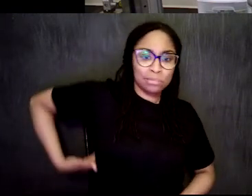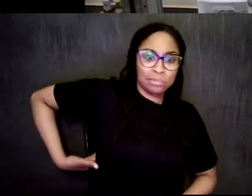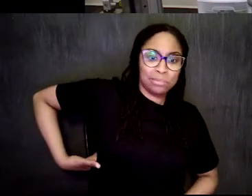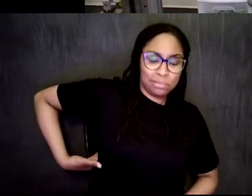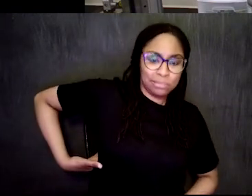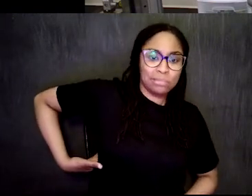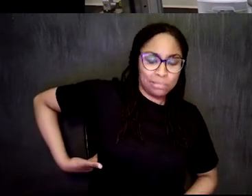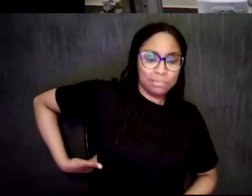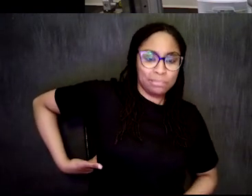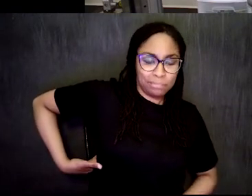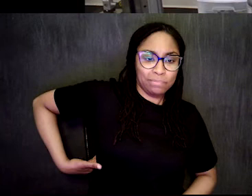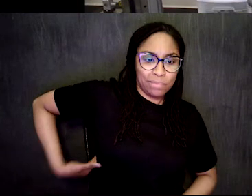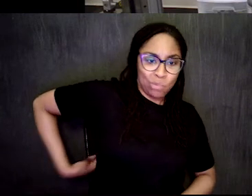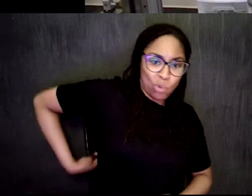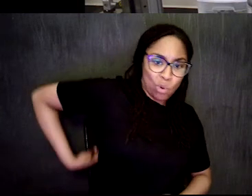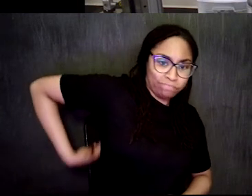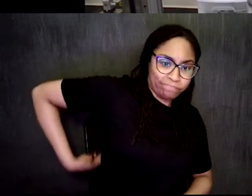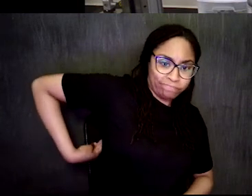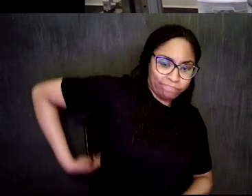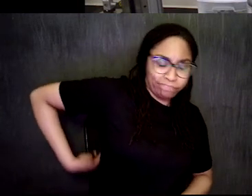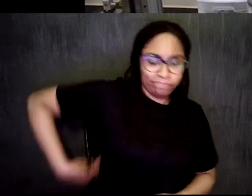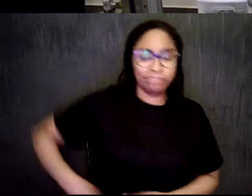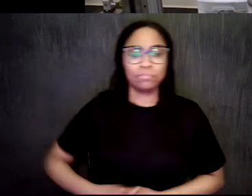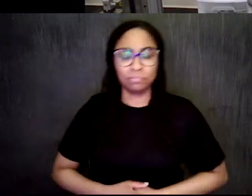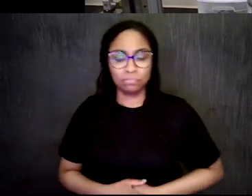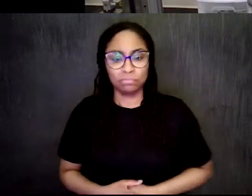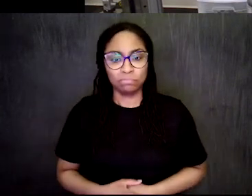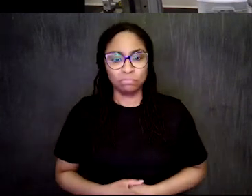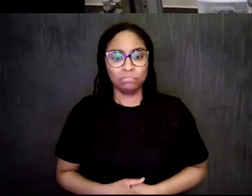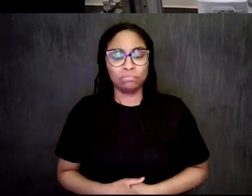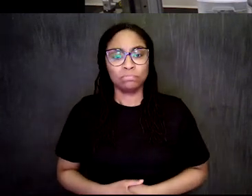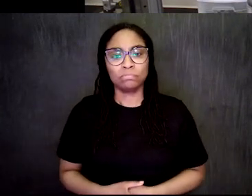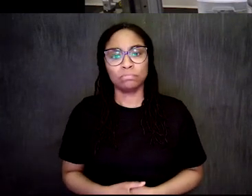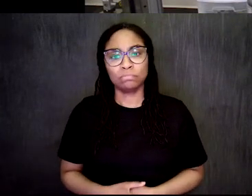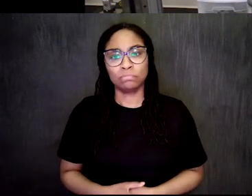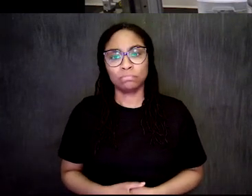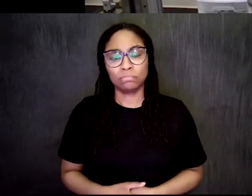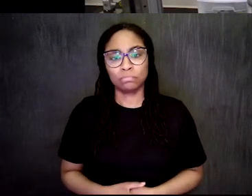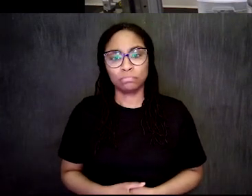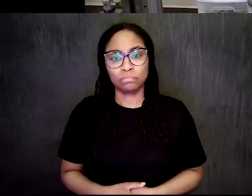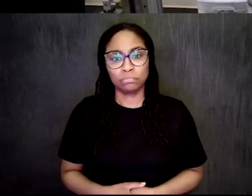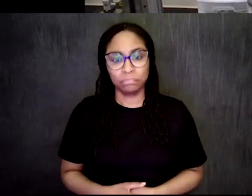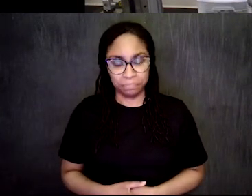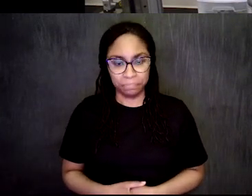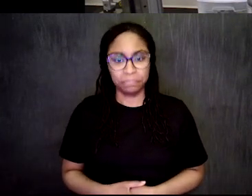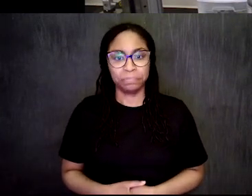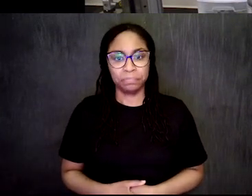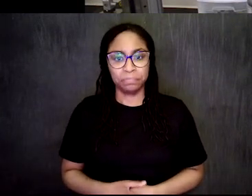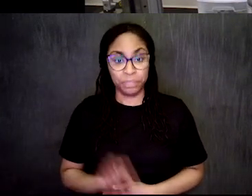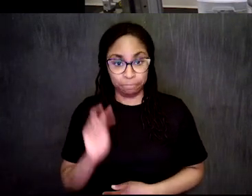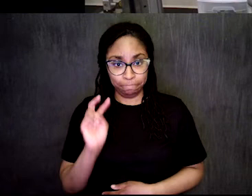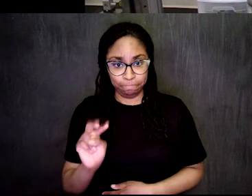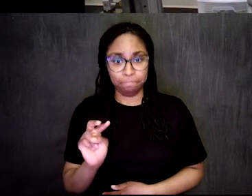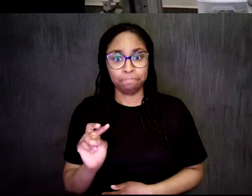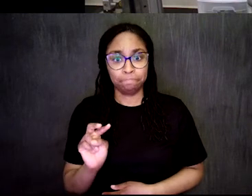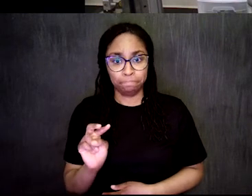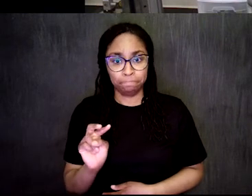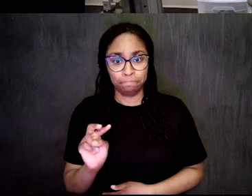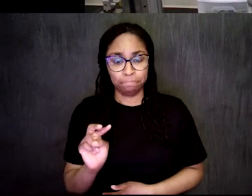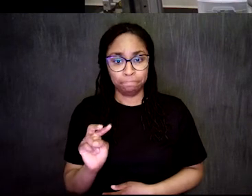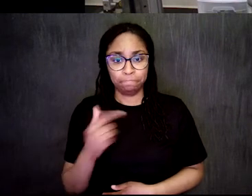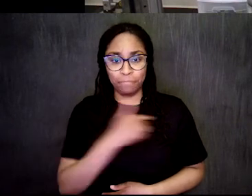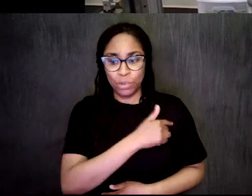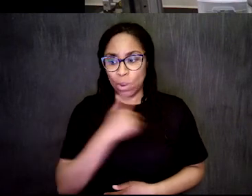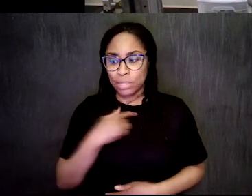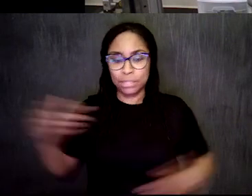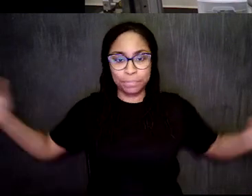going to work a little bit higher on the spine and work your thoracic spine mobility. So we're going to start with your knees bent, feet the